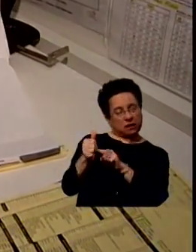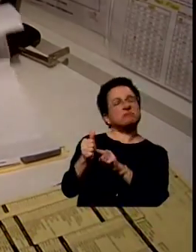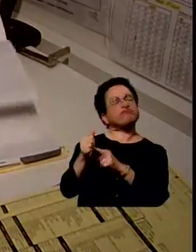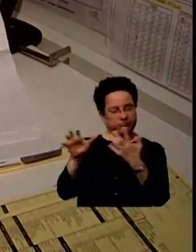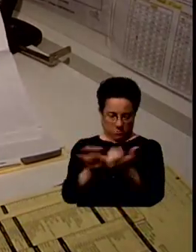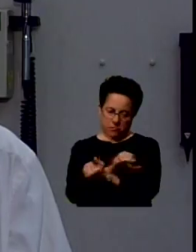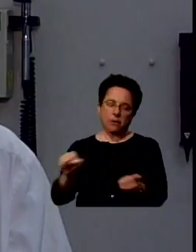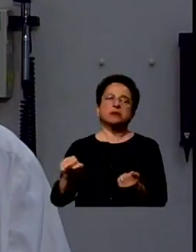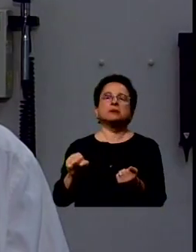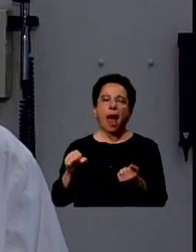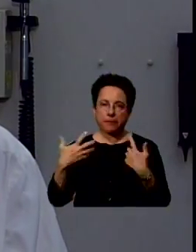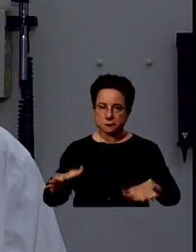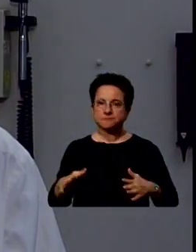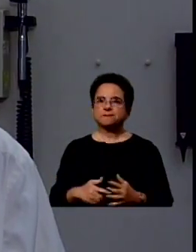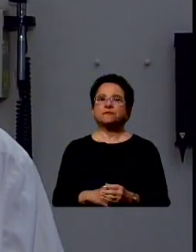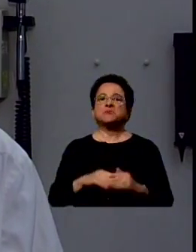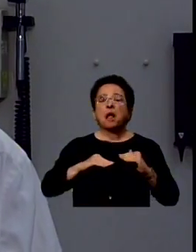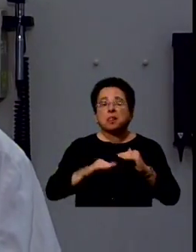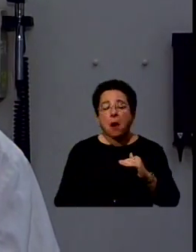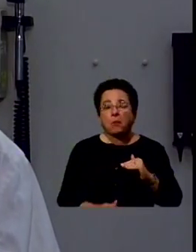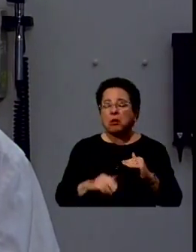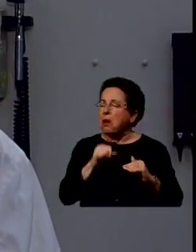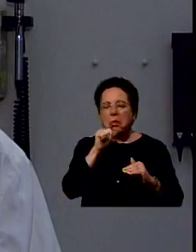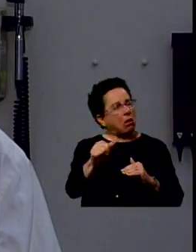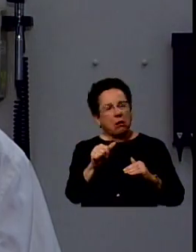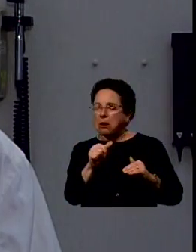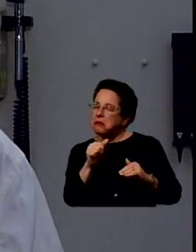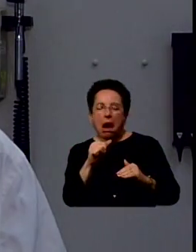damaging. At lower levels, it doesn't cause,